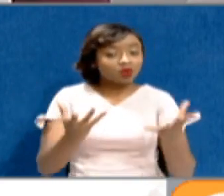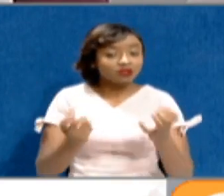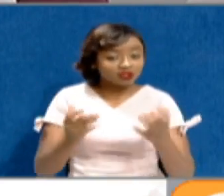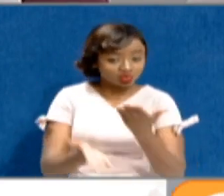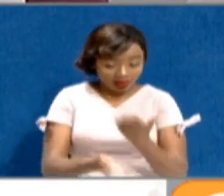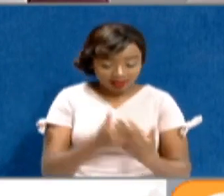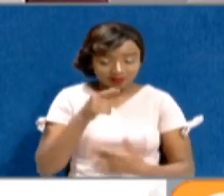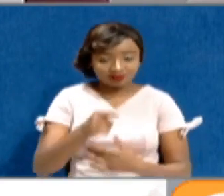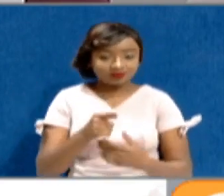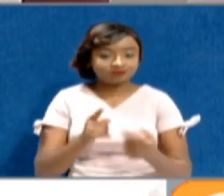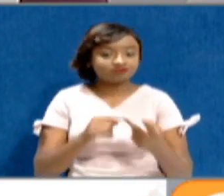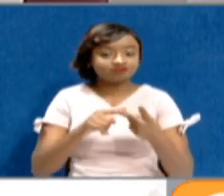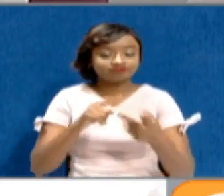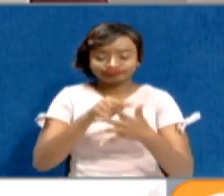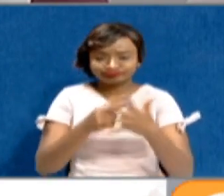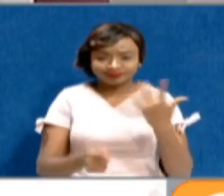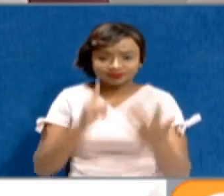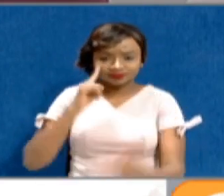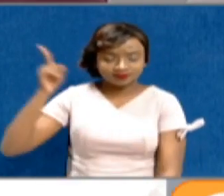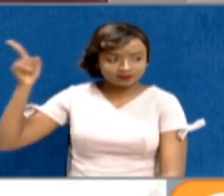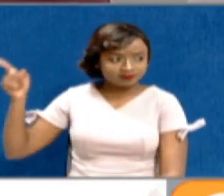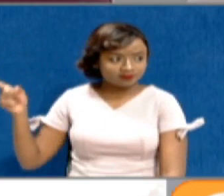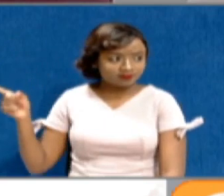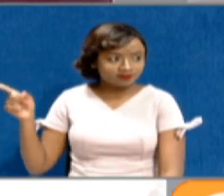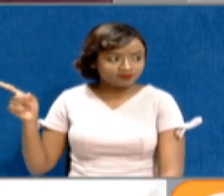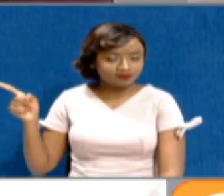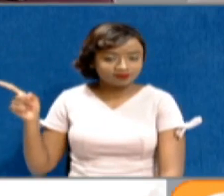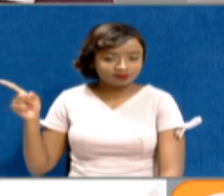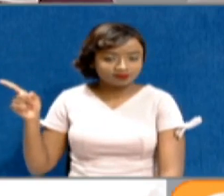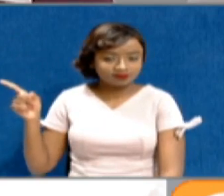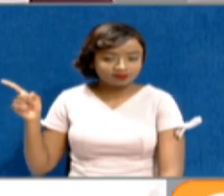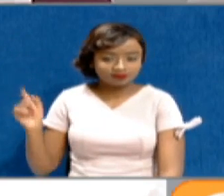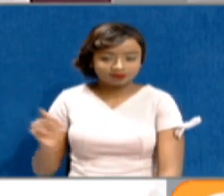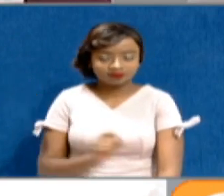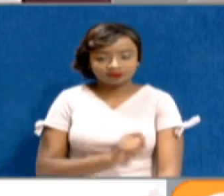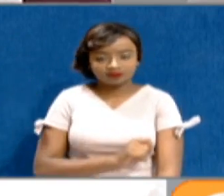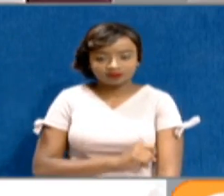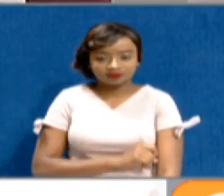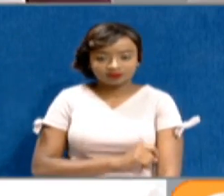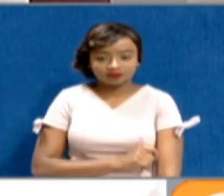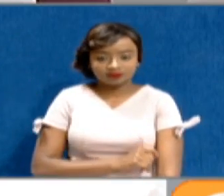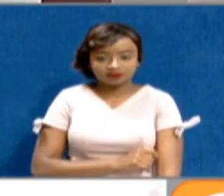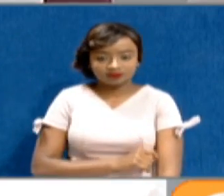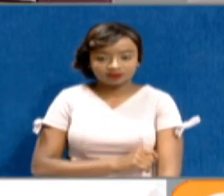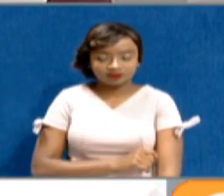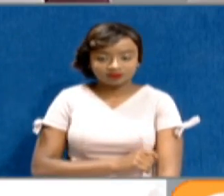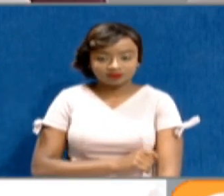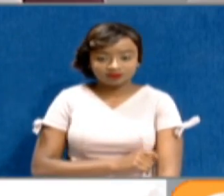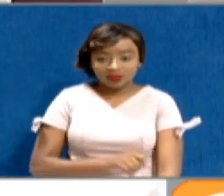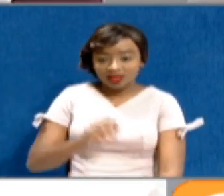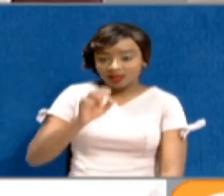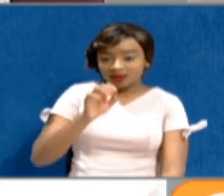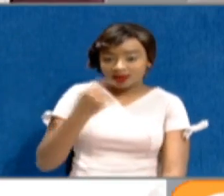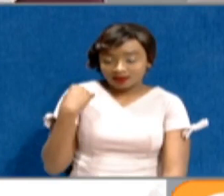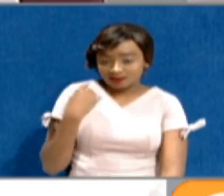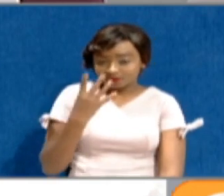for a study such as this. Virologists, nurses, doctors, laboratory scientists, immunologists, epidemiologists who study the spread